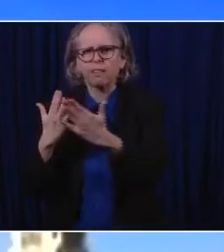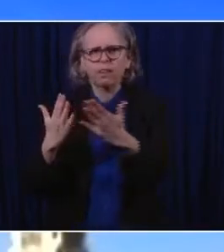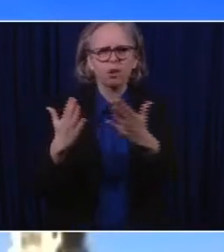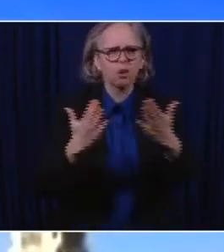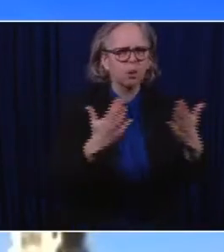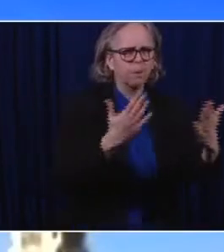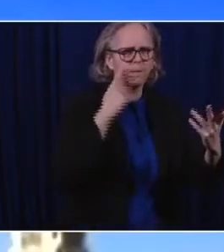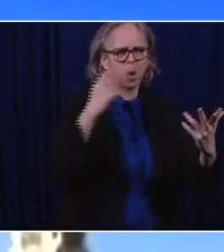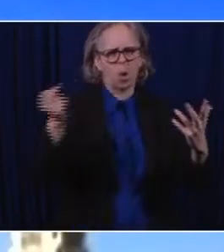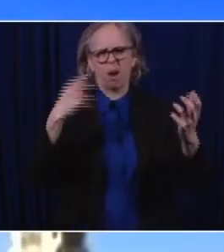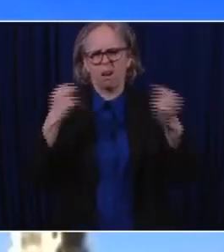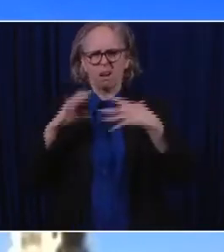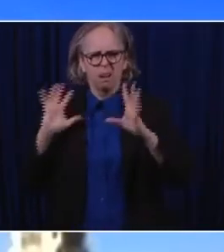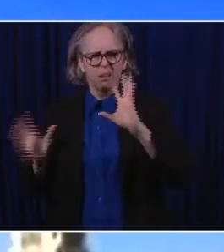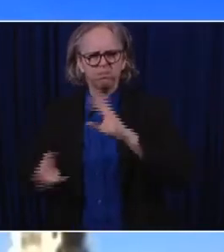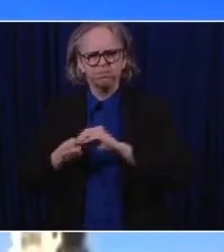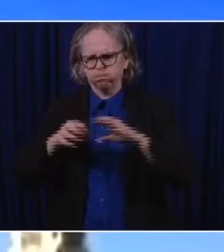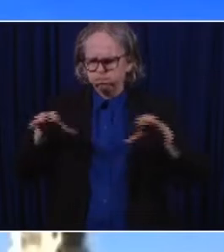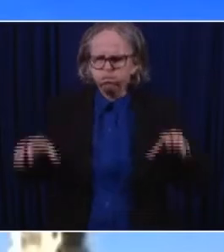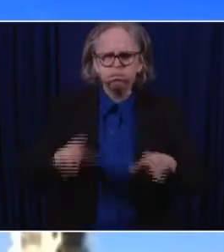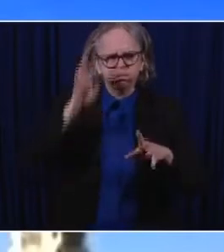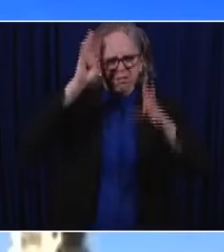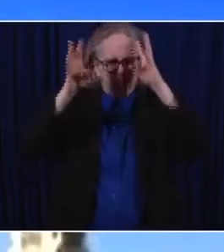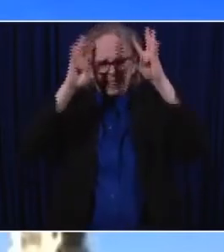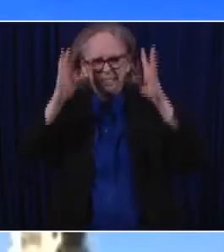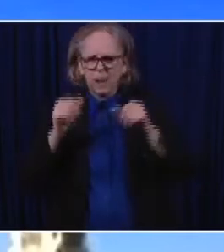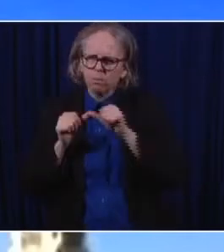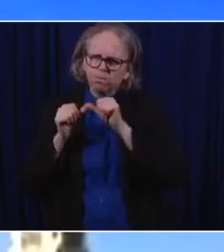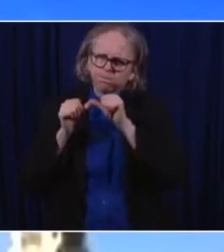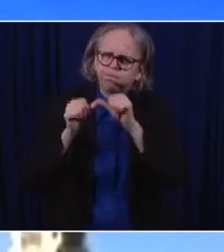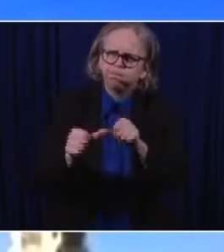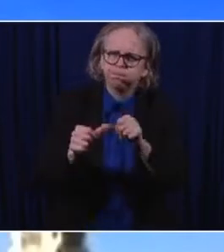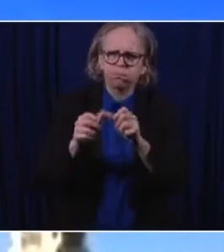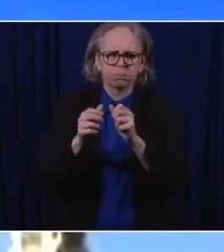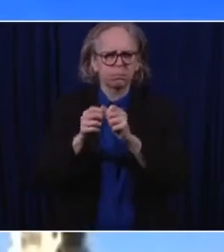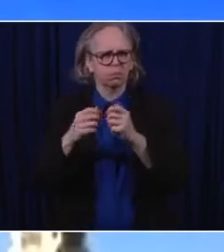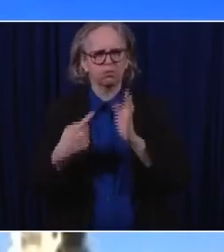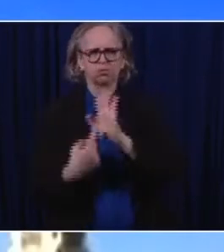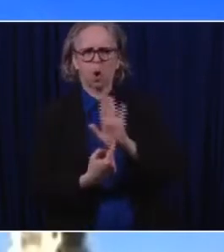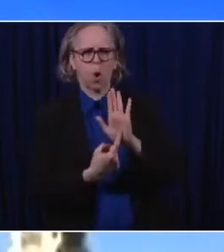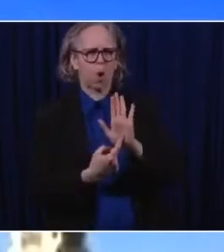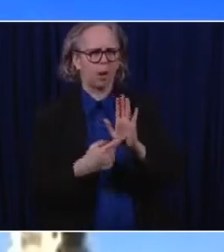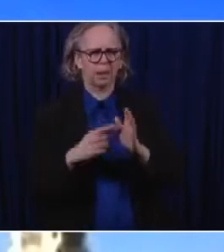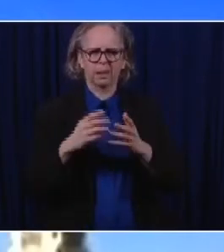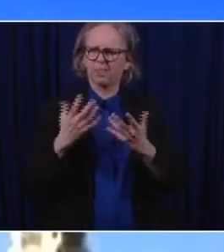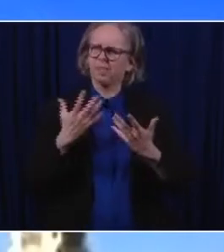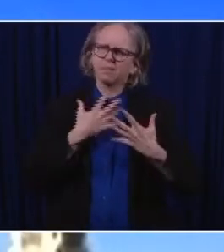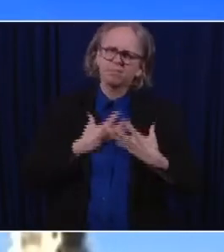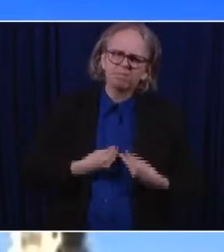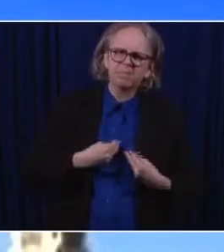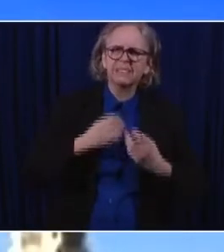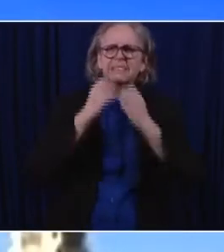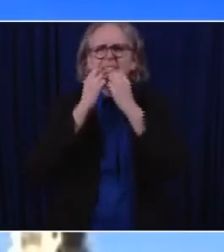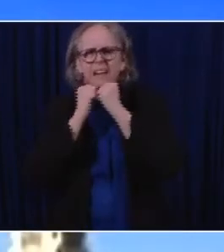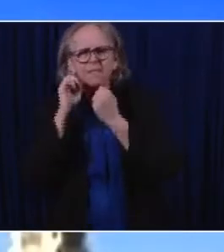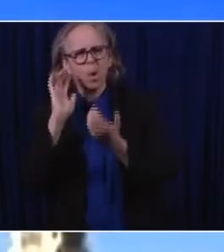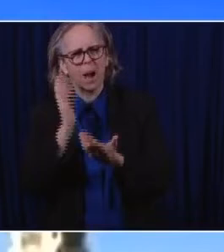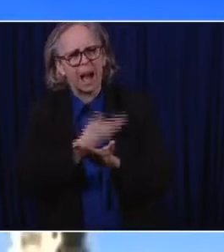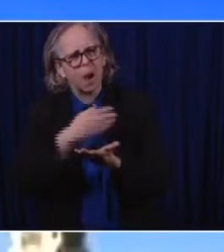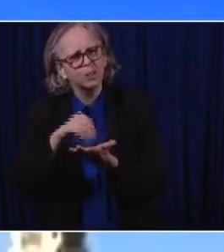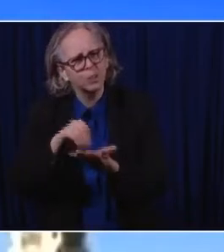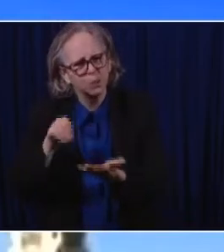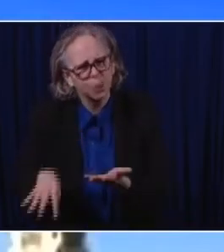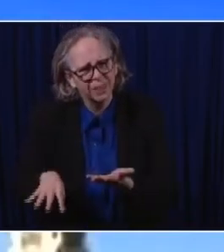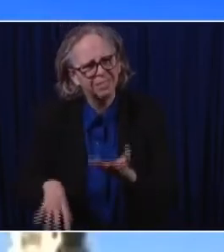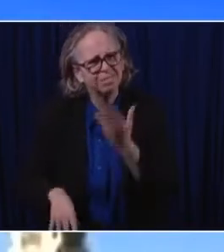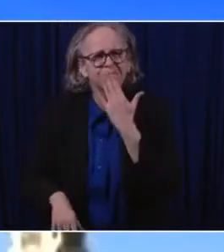compassion, resilience, care, and love for students and all the work they do, and in particular over this past year. It's been hard,